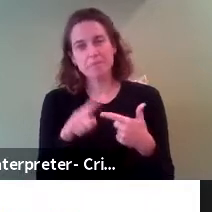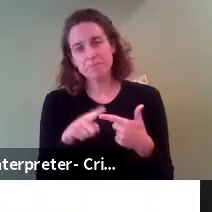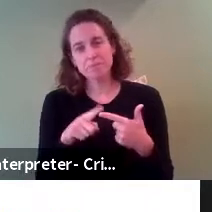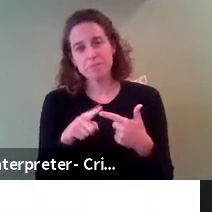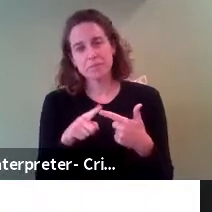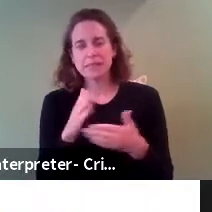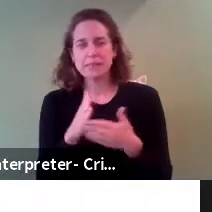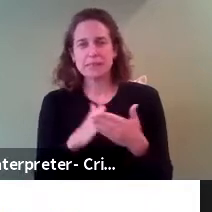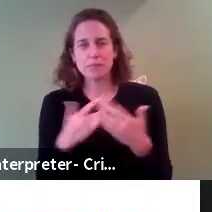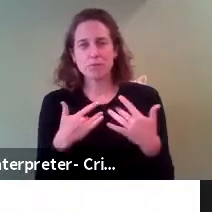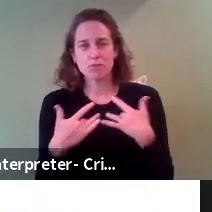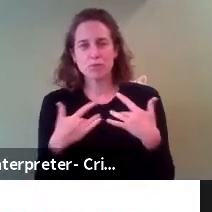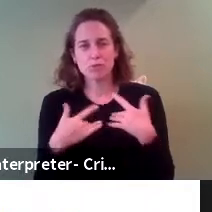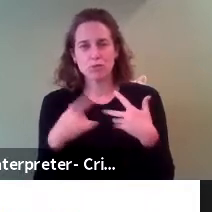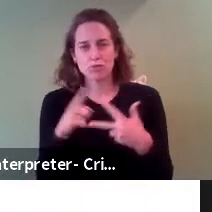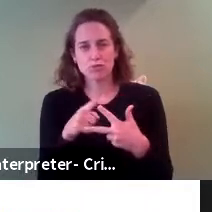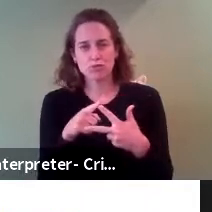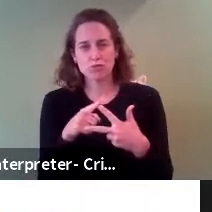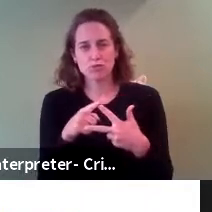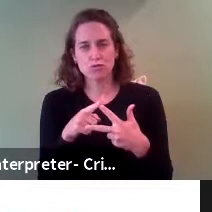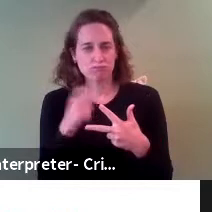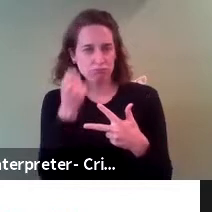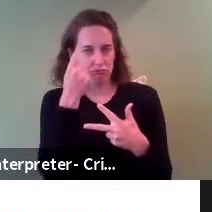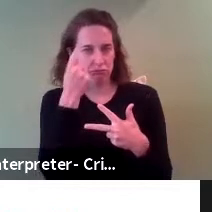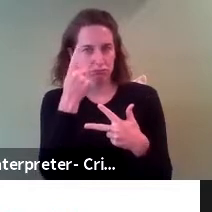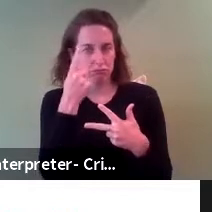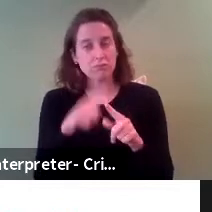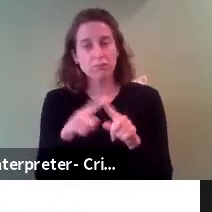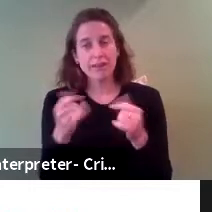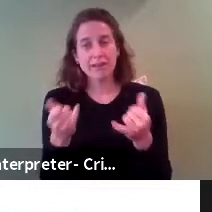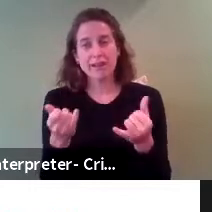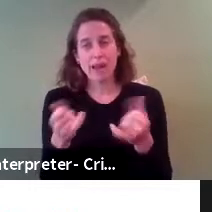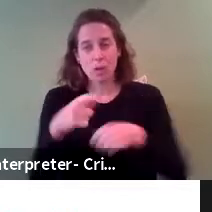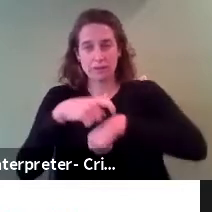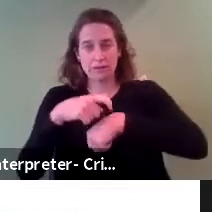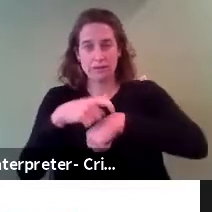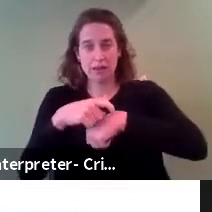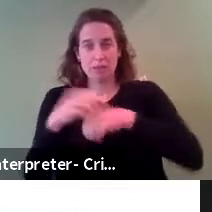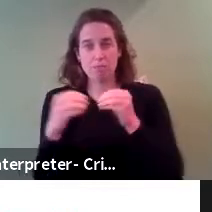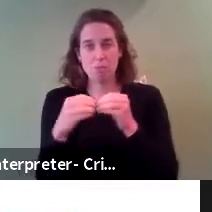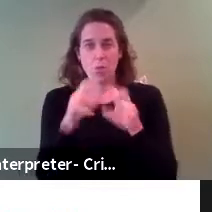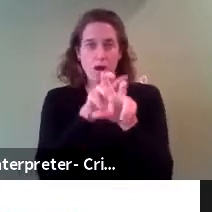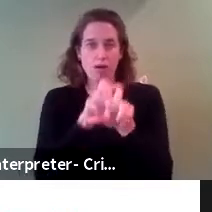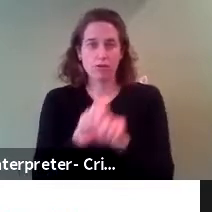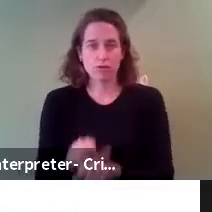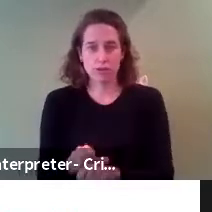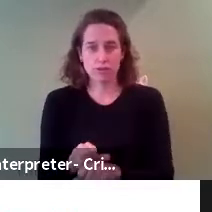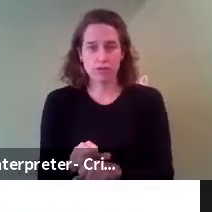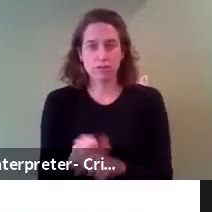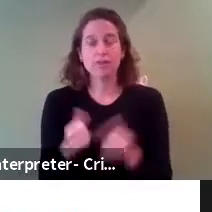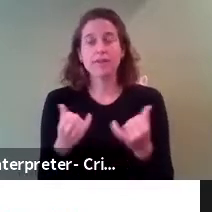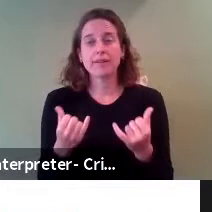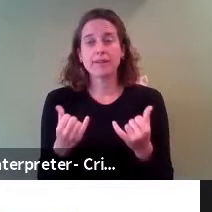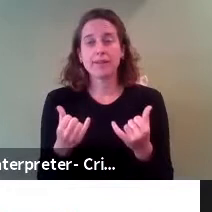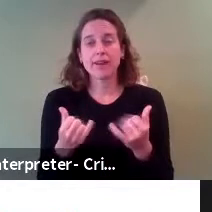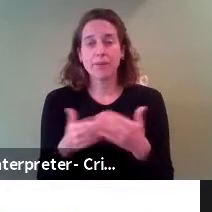that that's understandable, of course. We've had enough time to adjust, if you will. But I want to go ahead